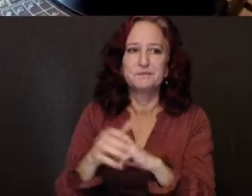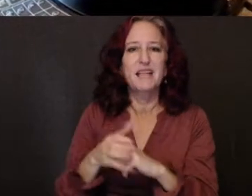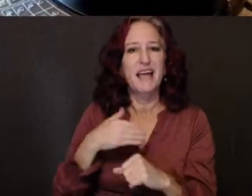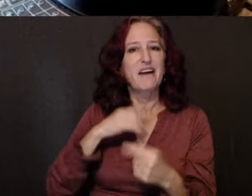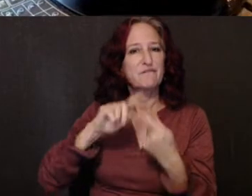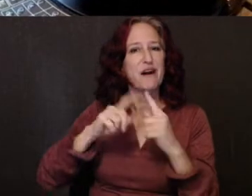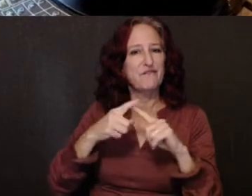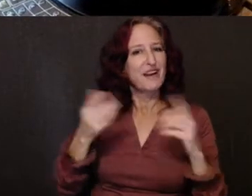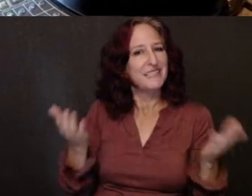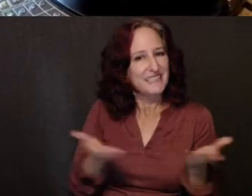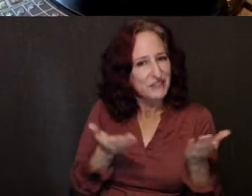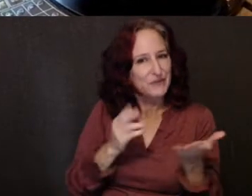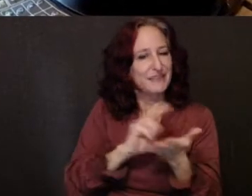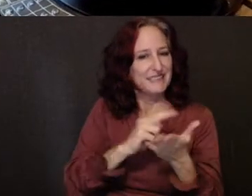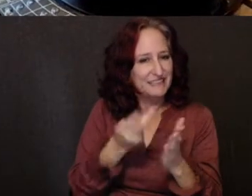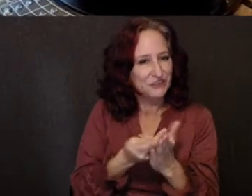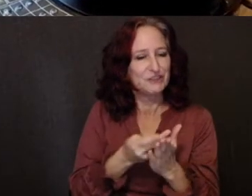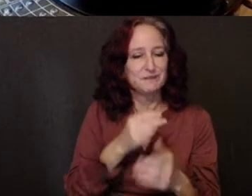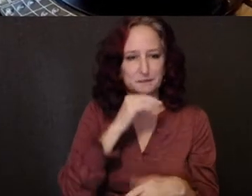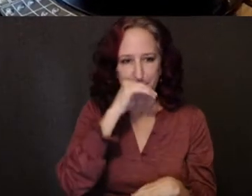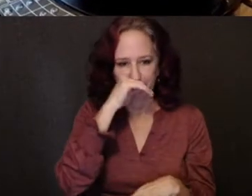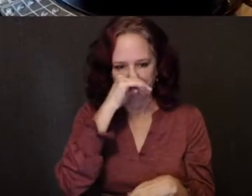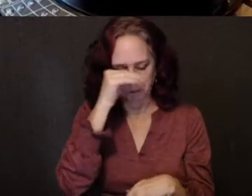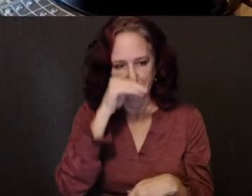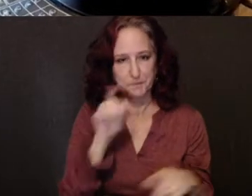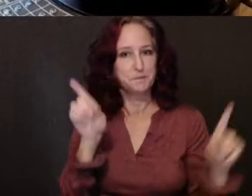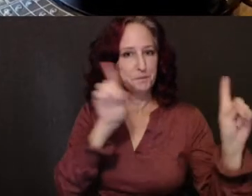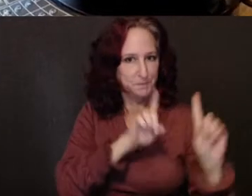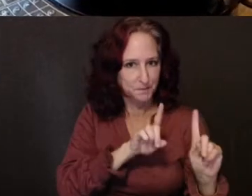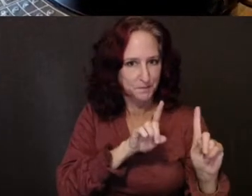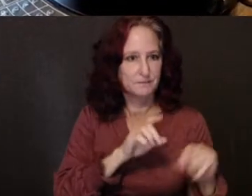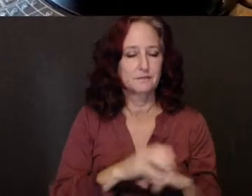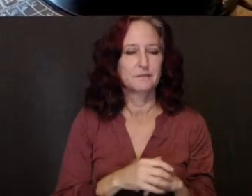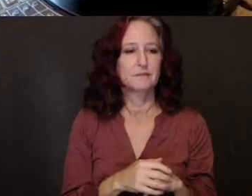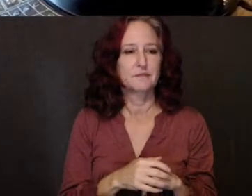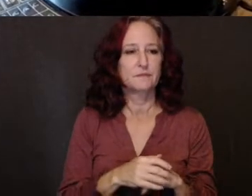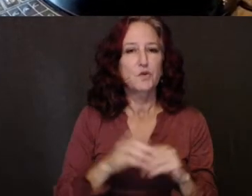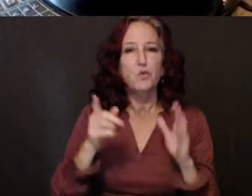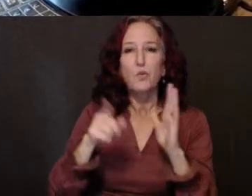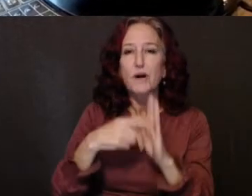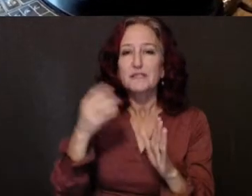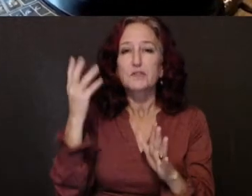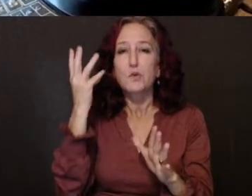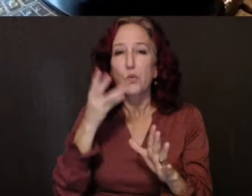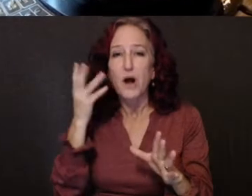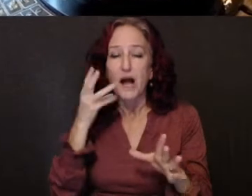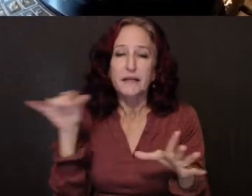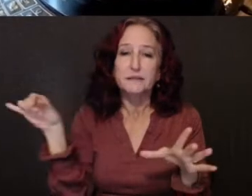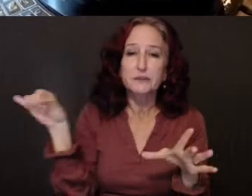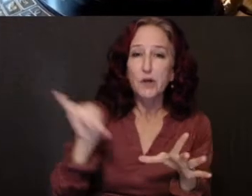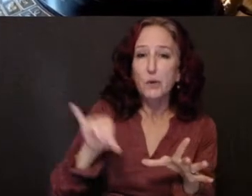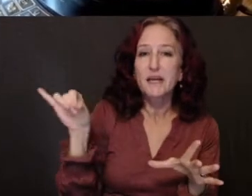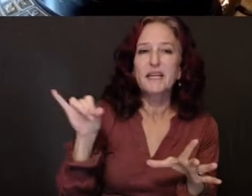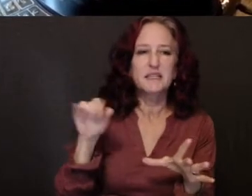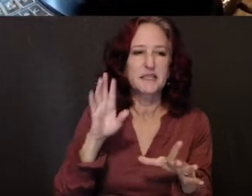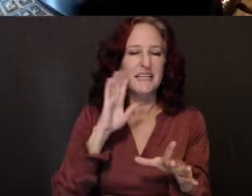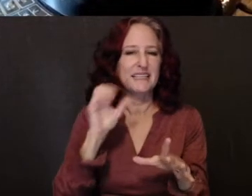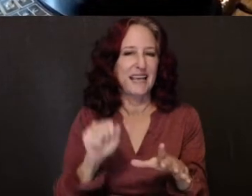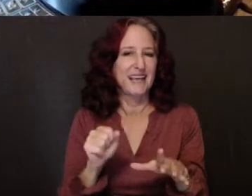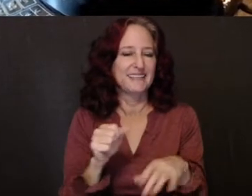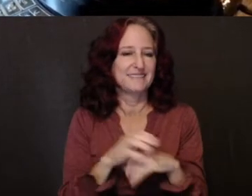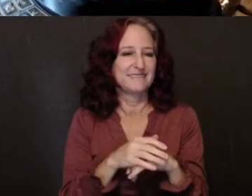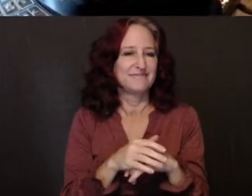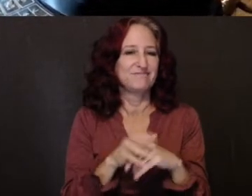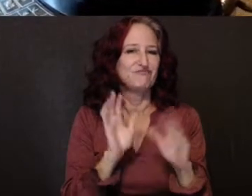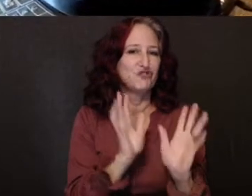your friends. You have to watch it all the time. Or you have to have someone like I have my pal over here stir for